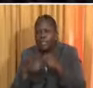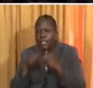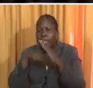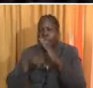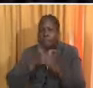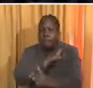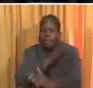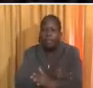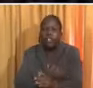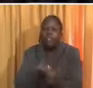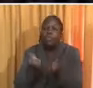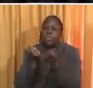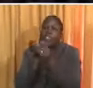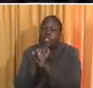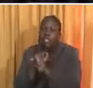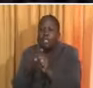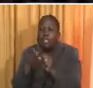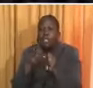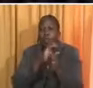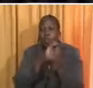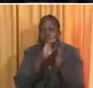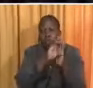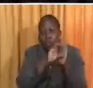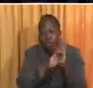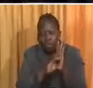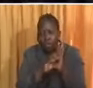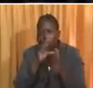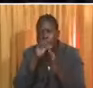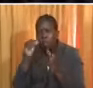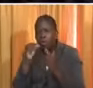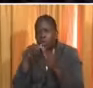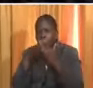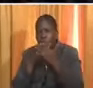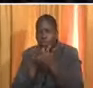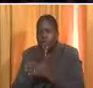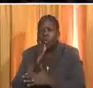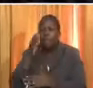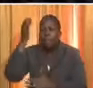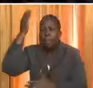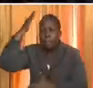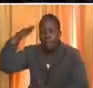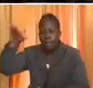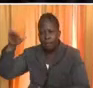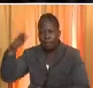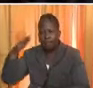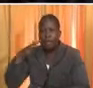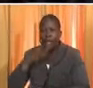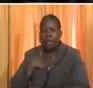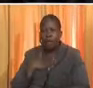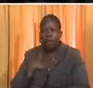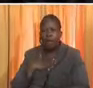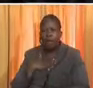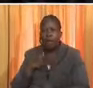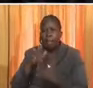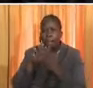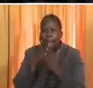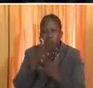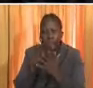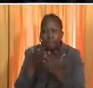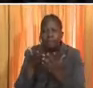the Constitution reposed in Parliament and Parliament alone. But this is no longer the case in